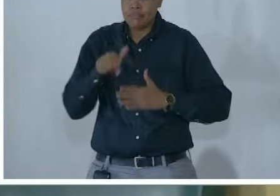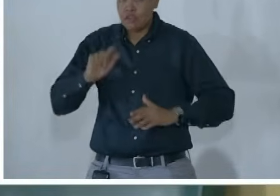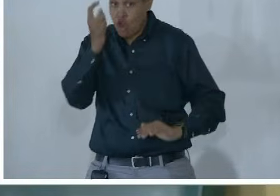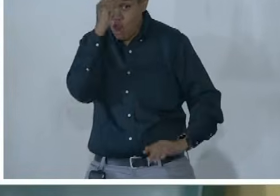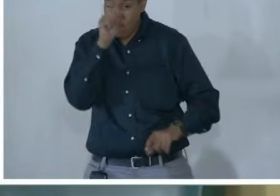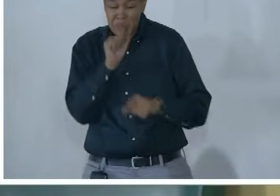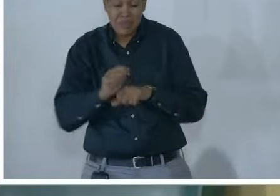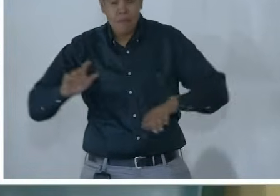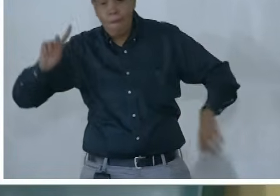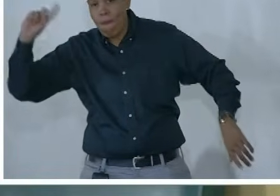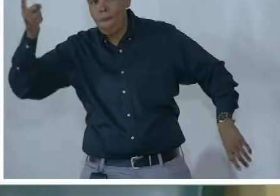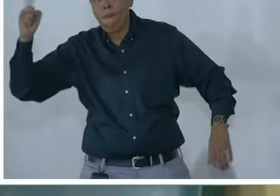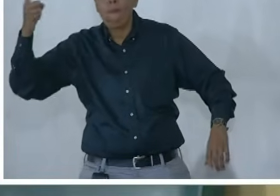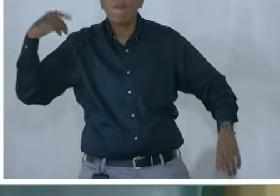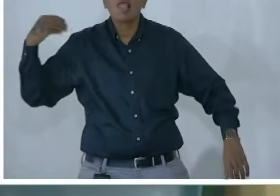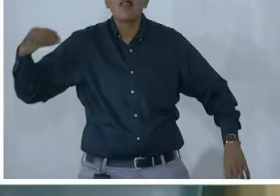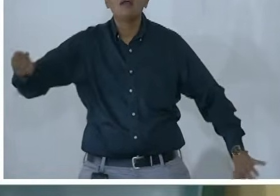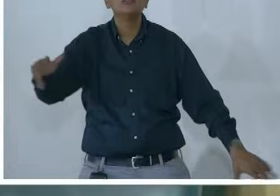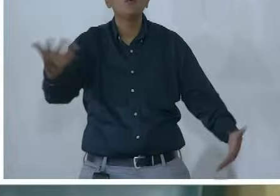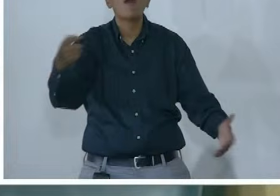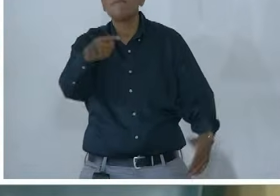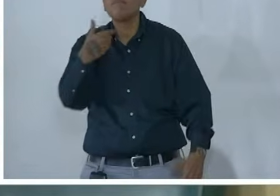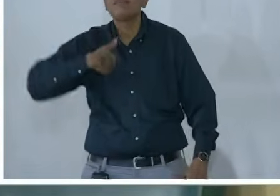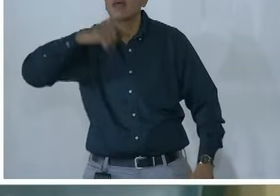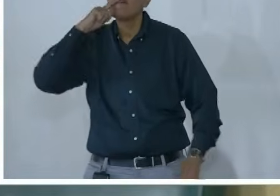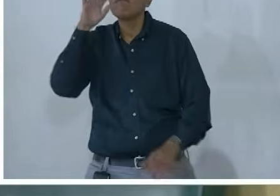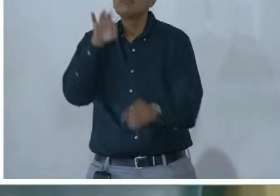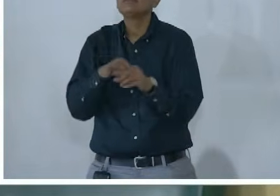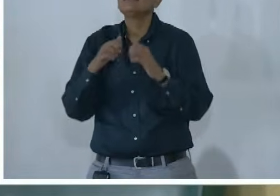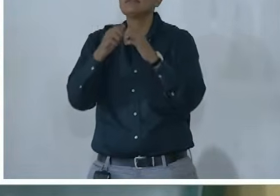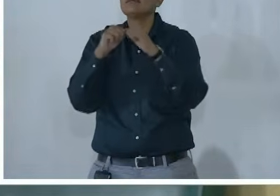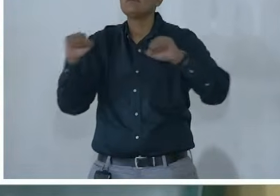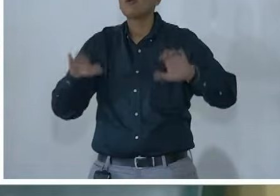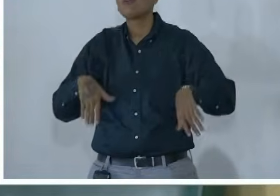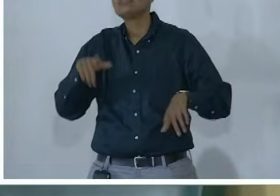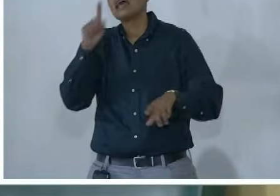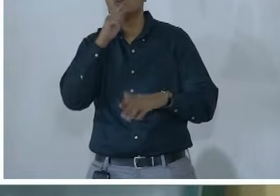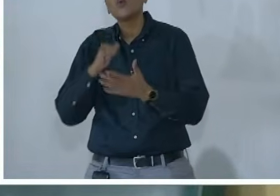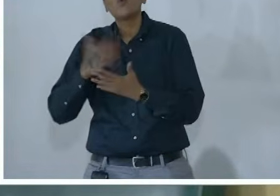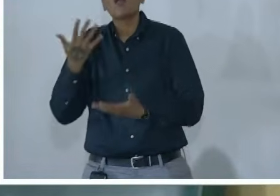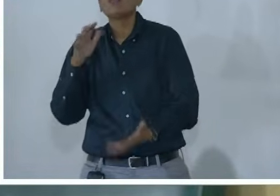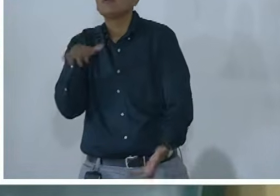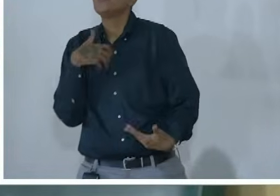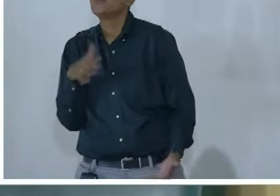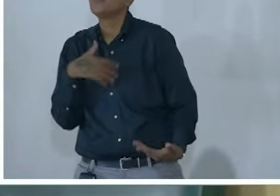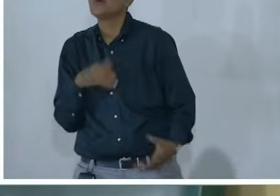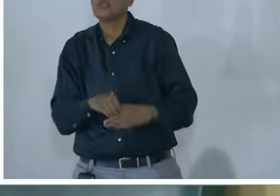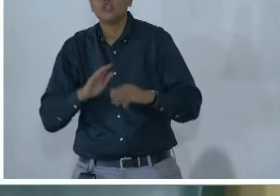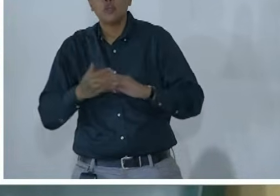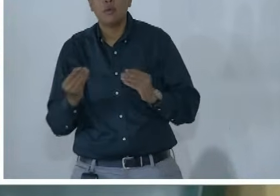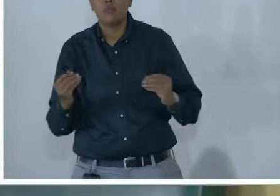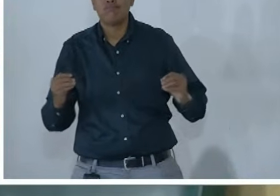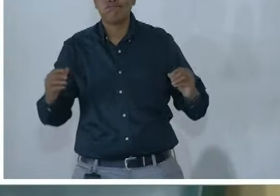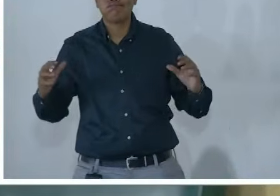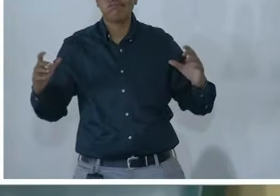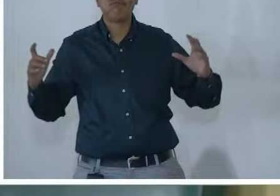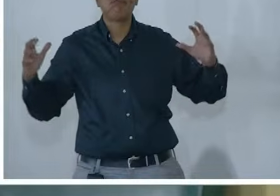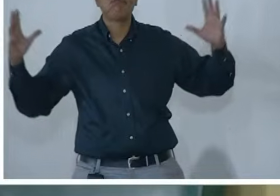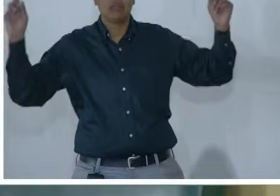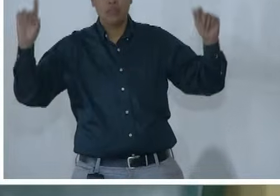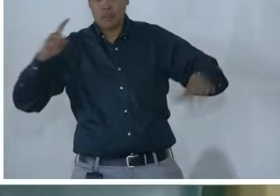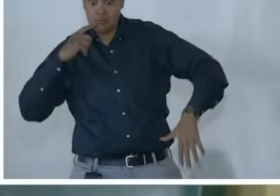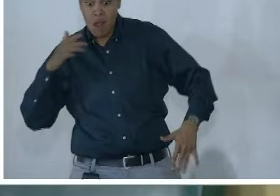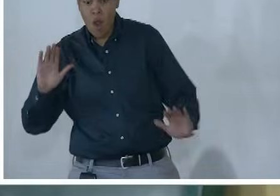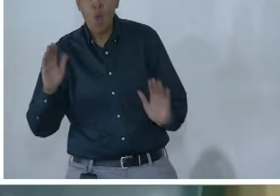the greatest legacy is that it has democratized wealth creation in Jamaica, enabling thousands